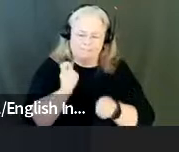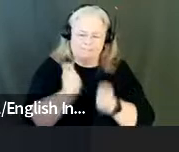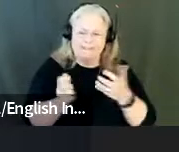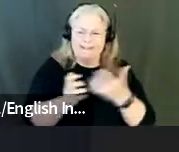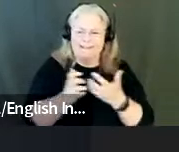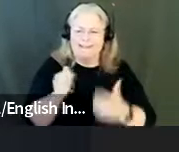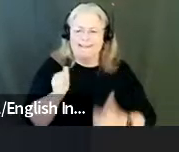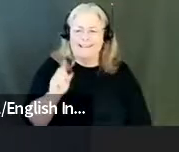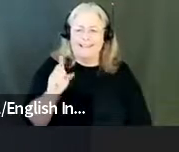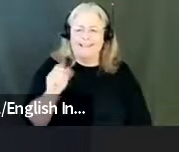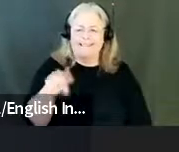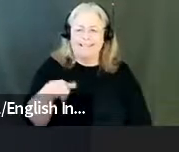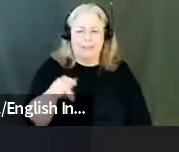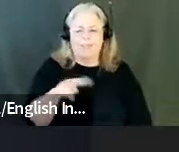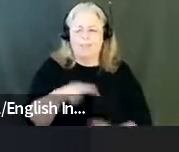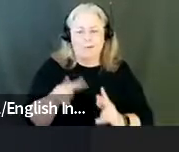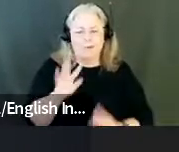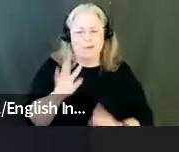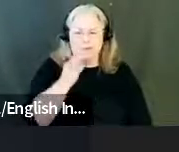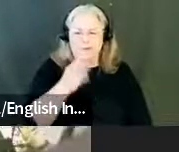cool.